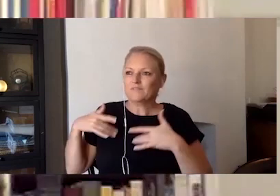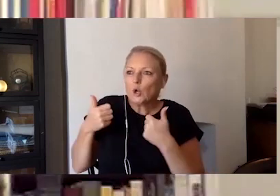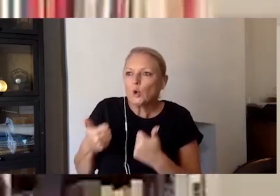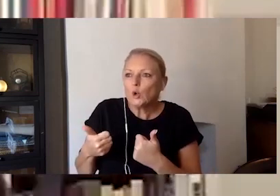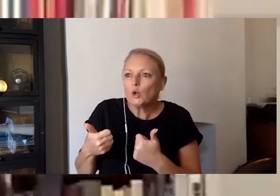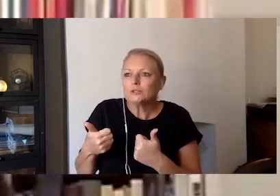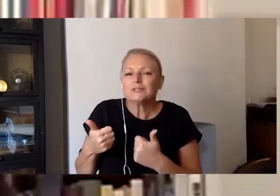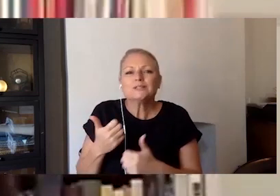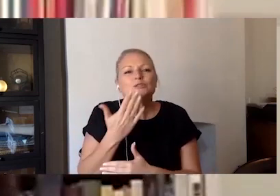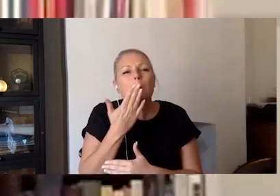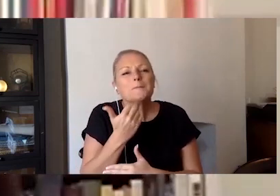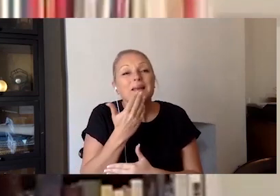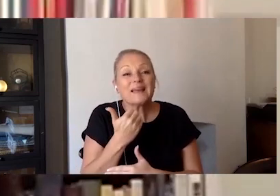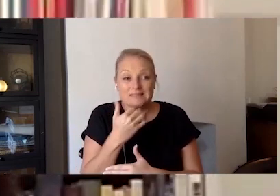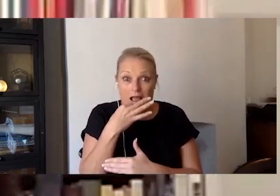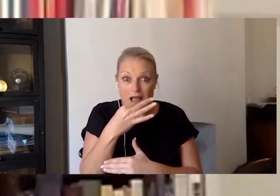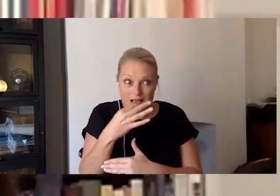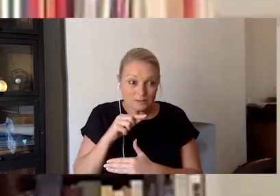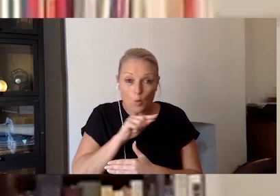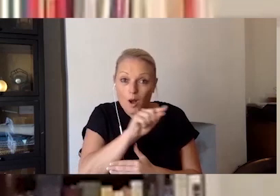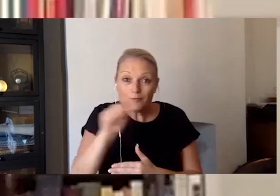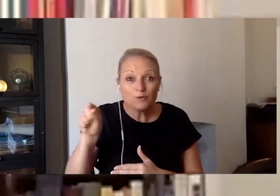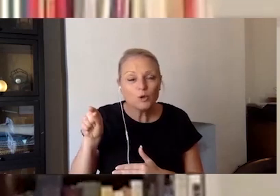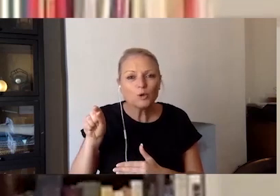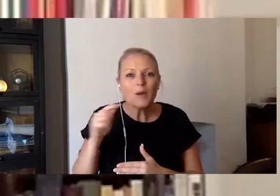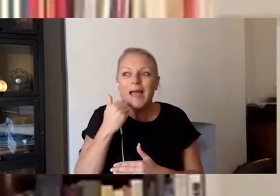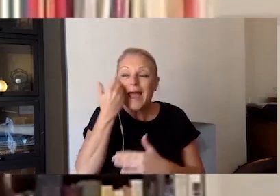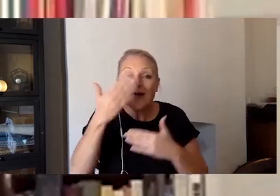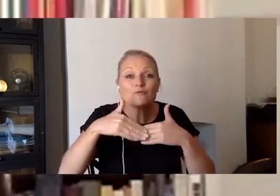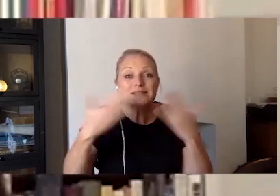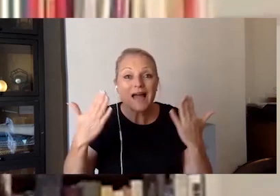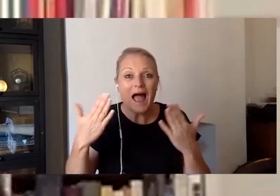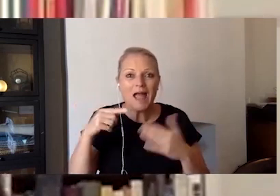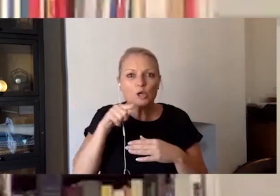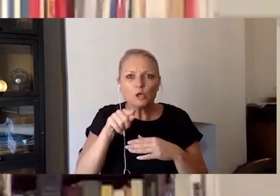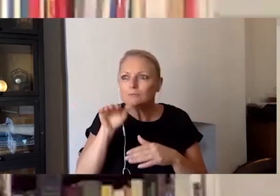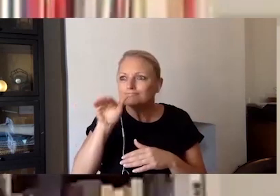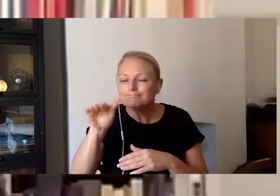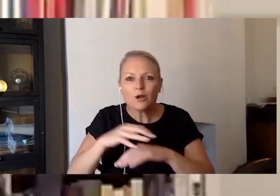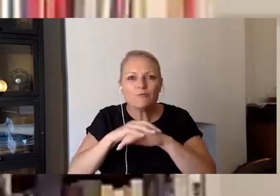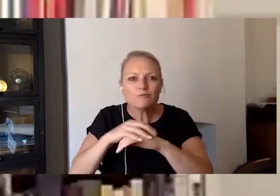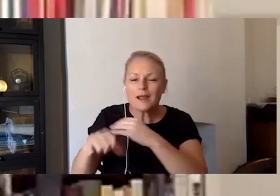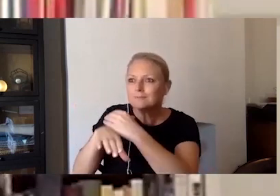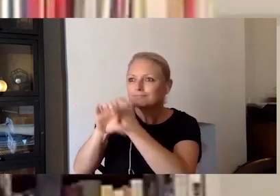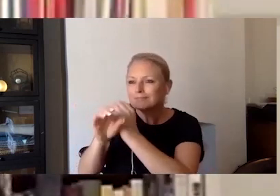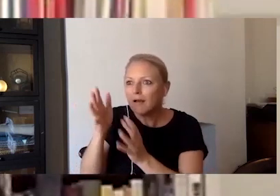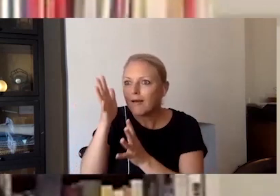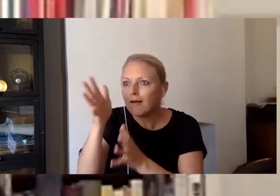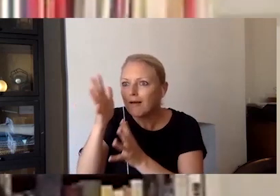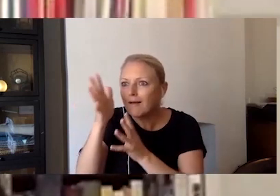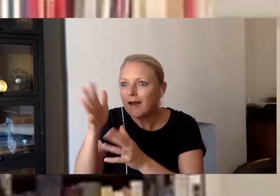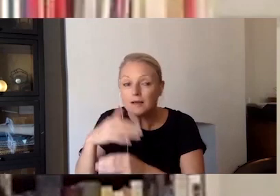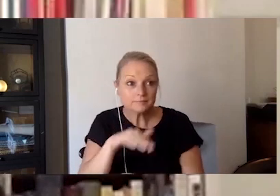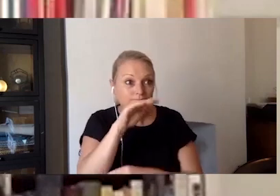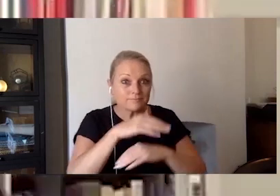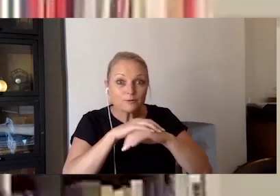a daily ritual of connection. Reach out to people using talk and video chat as much as possible, especially those you're closest